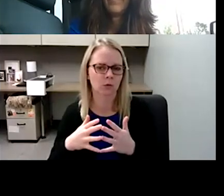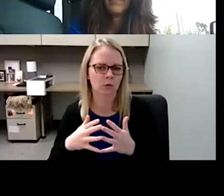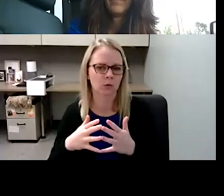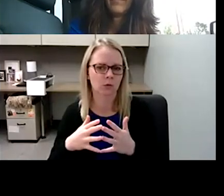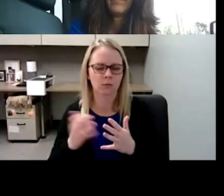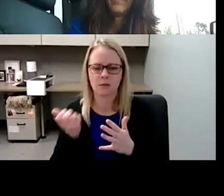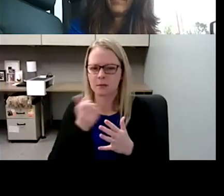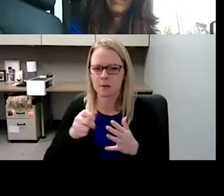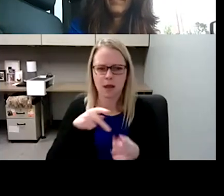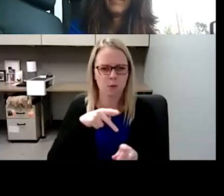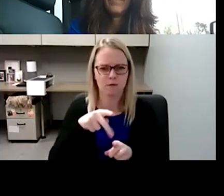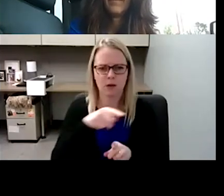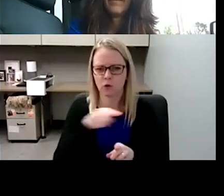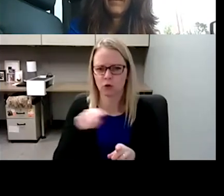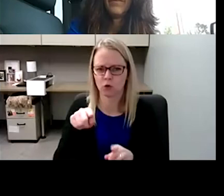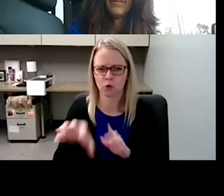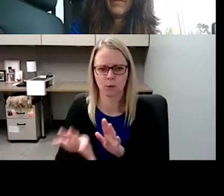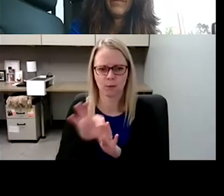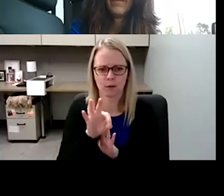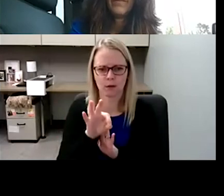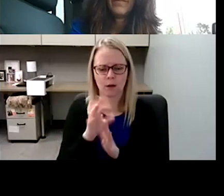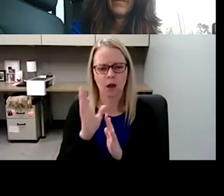any profession that you choose, is that